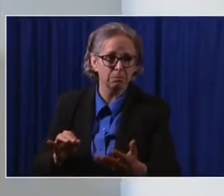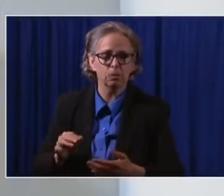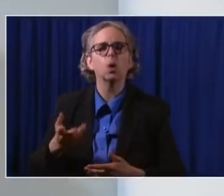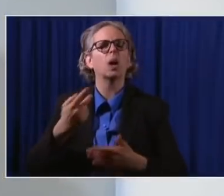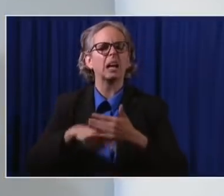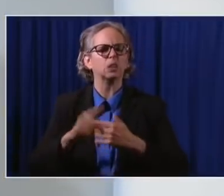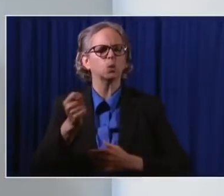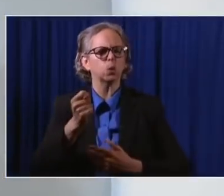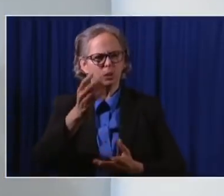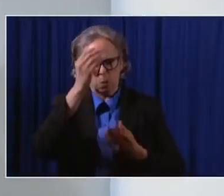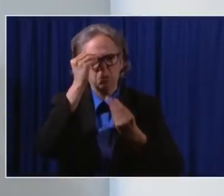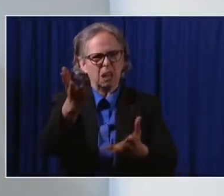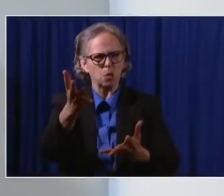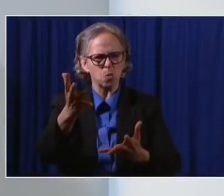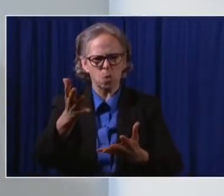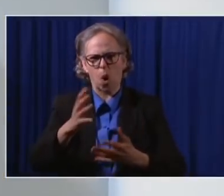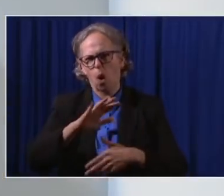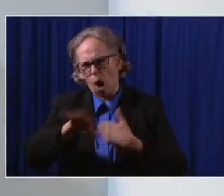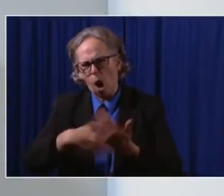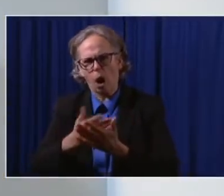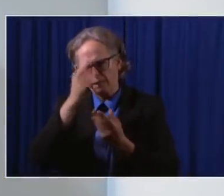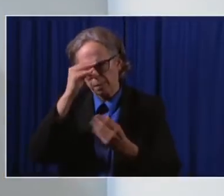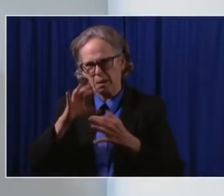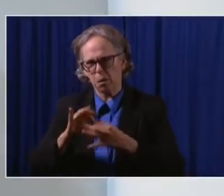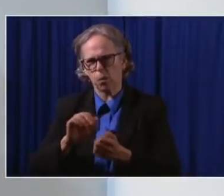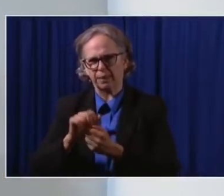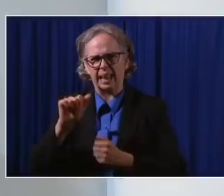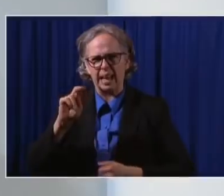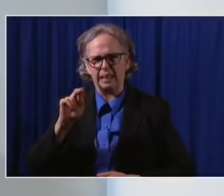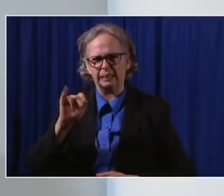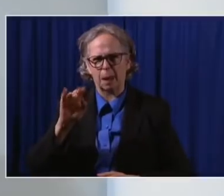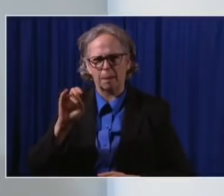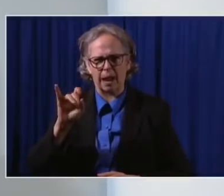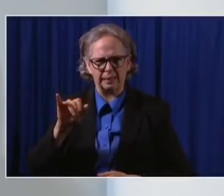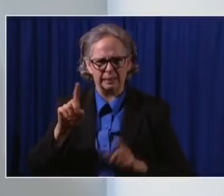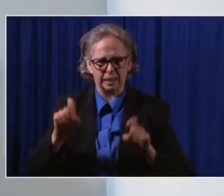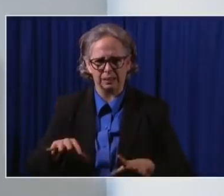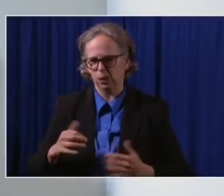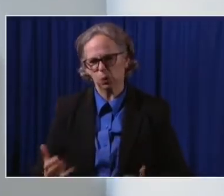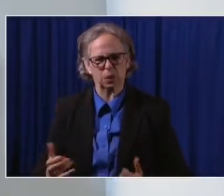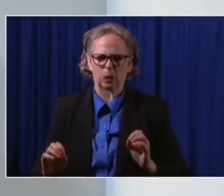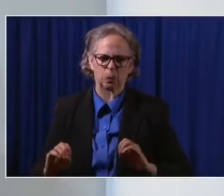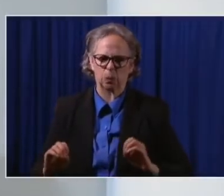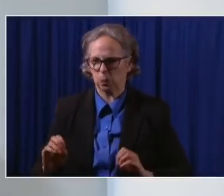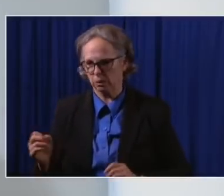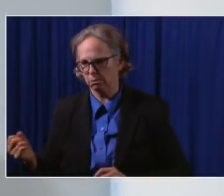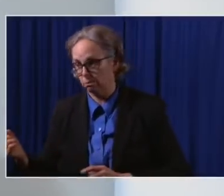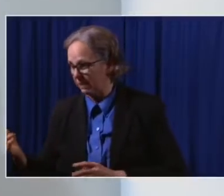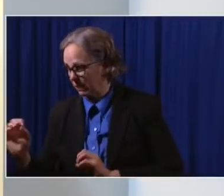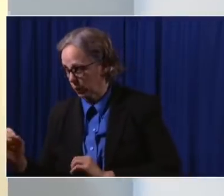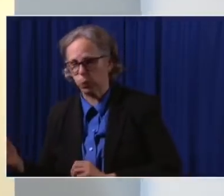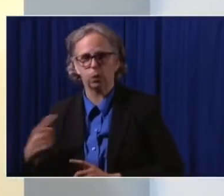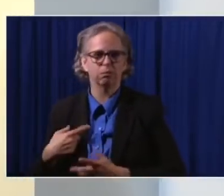I had planned to do about the progress of where things come. So if I don't have something today, I will have it by the beginning of next week.